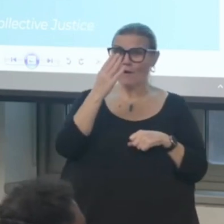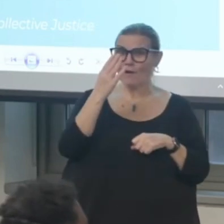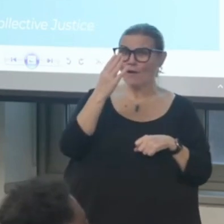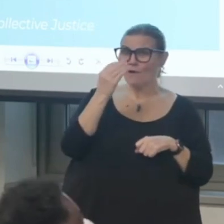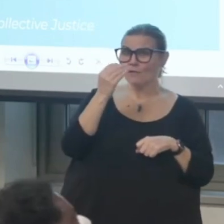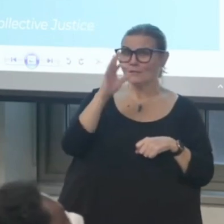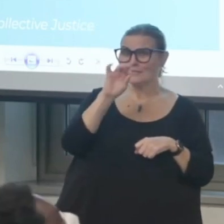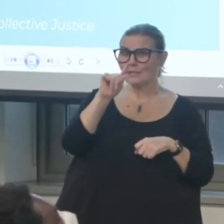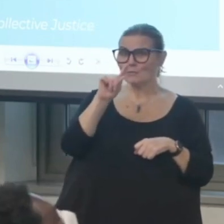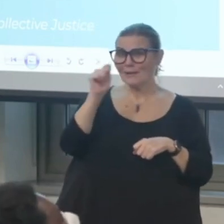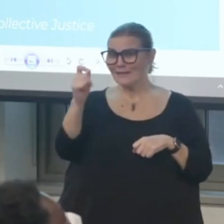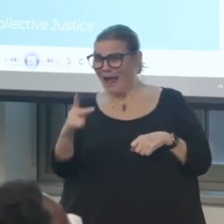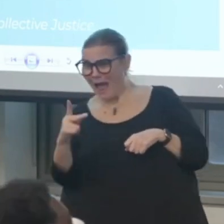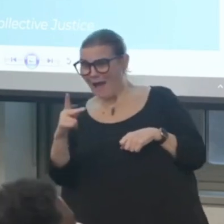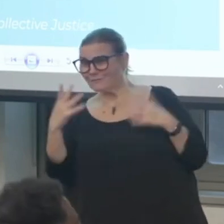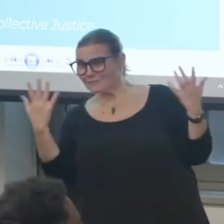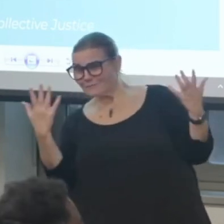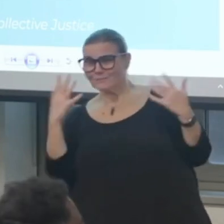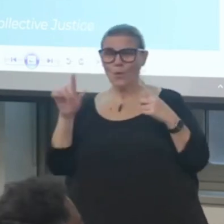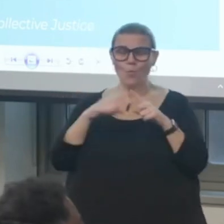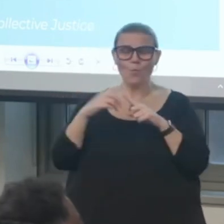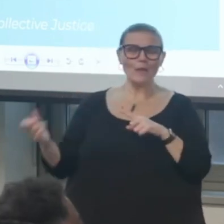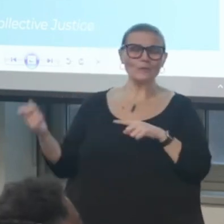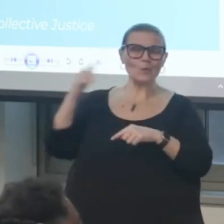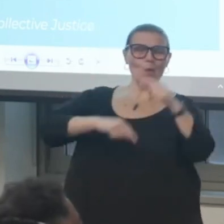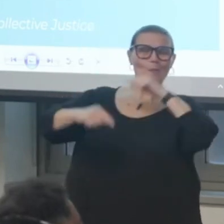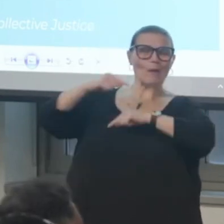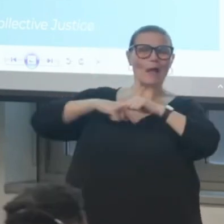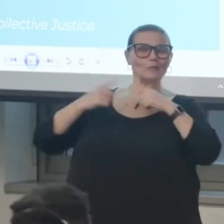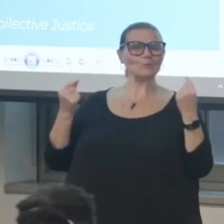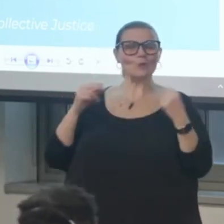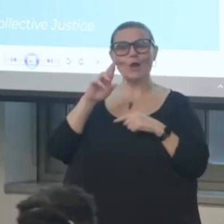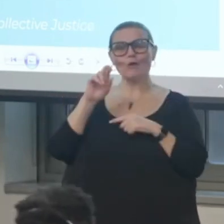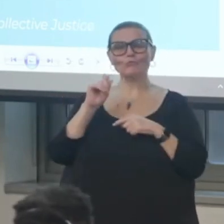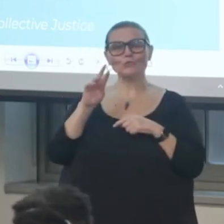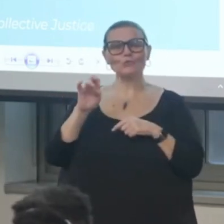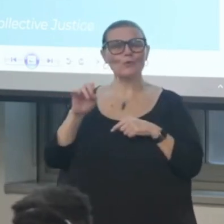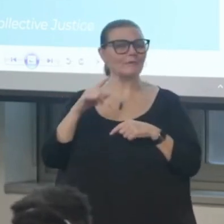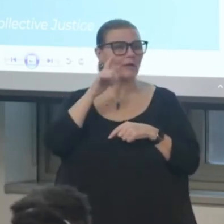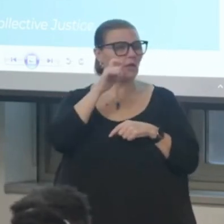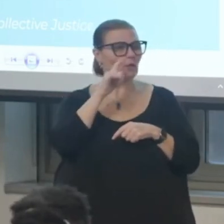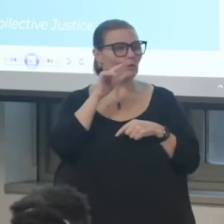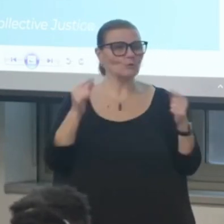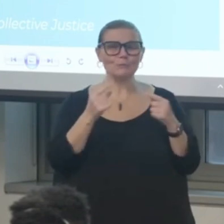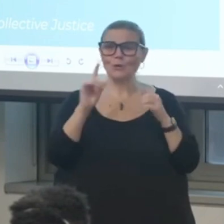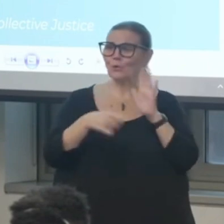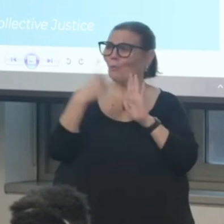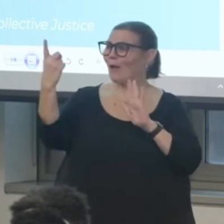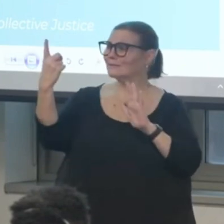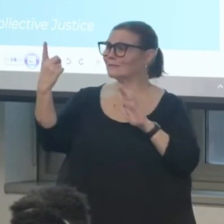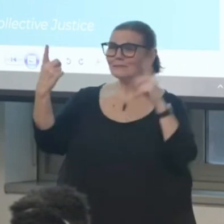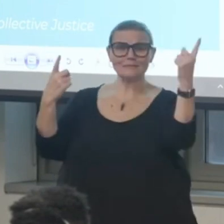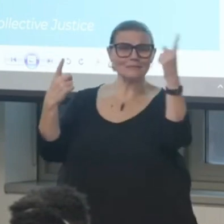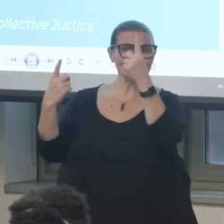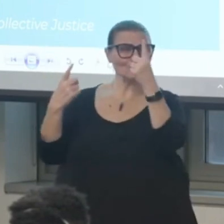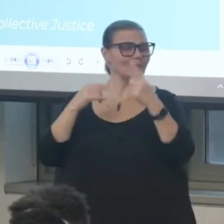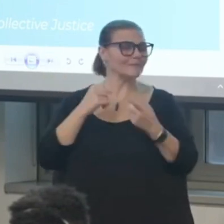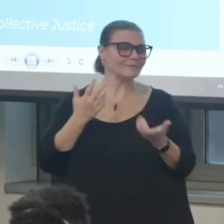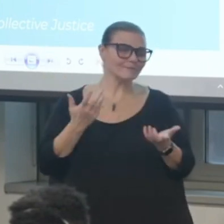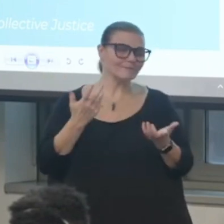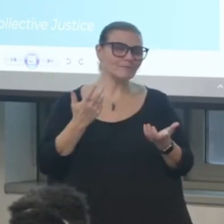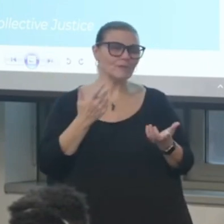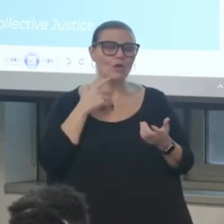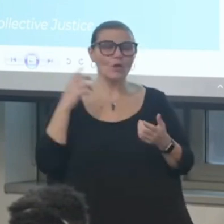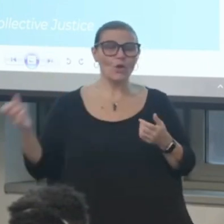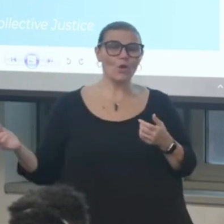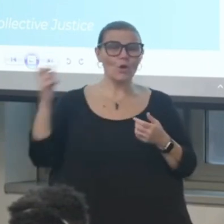and a half? Like, when do we go back to? And, like, who among us has been hurt only once? Right? And, like,